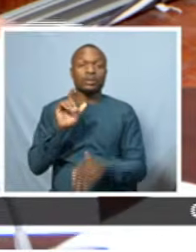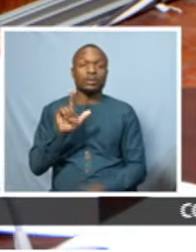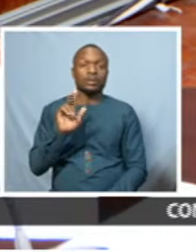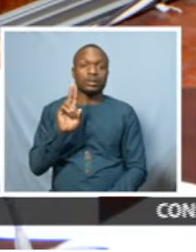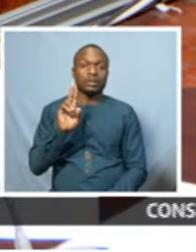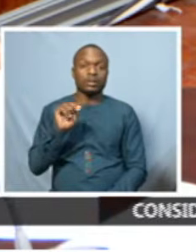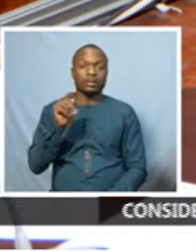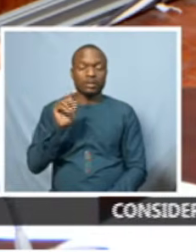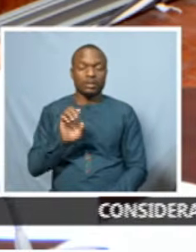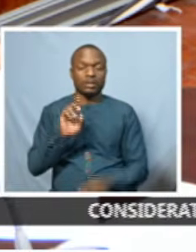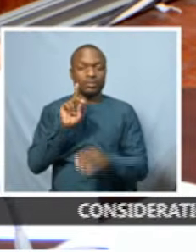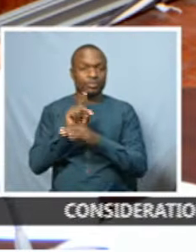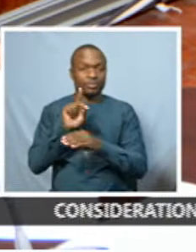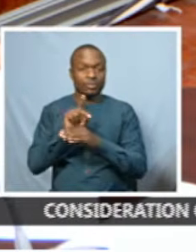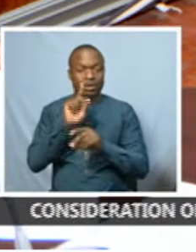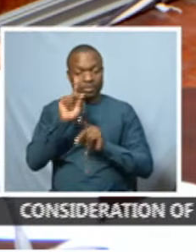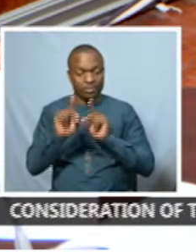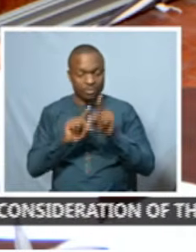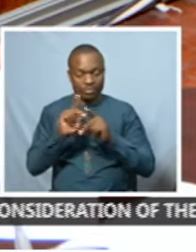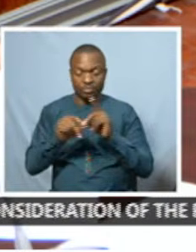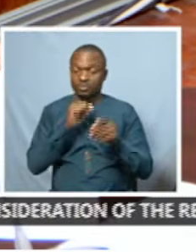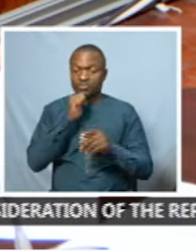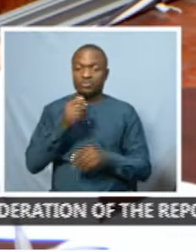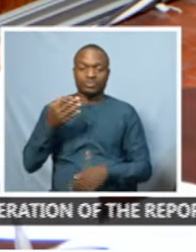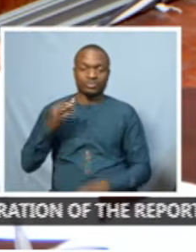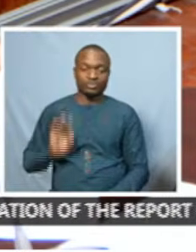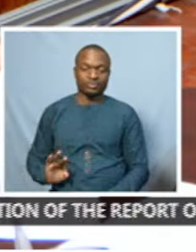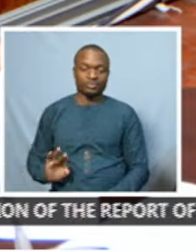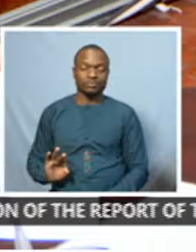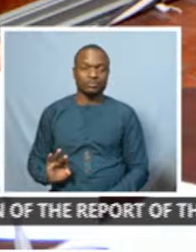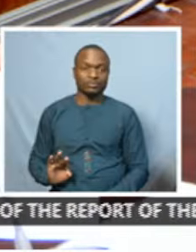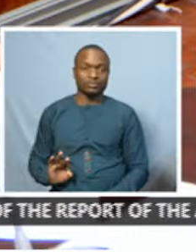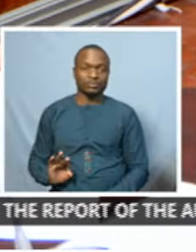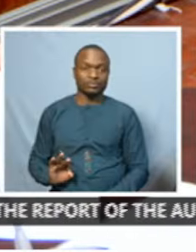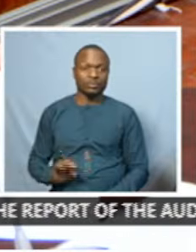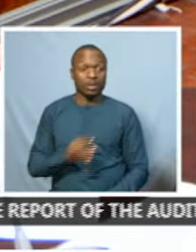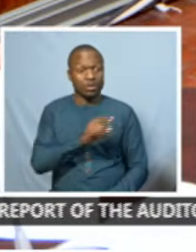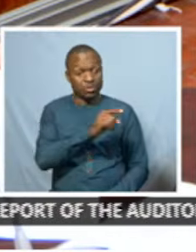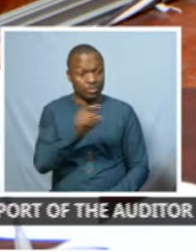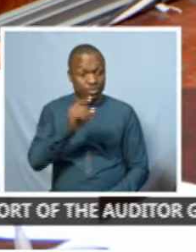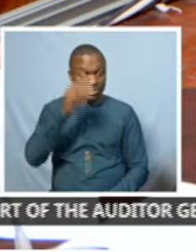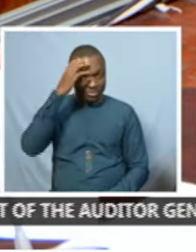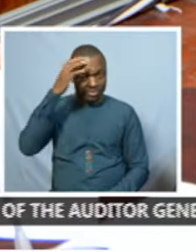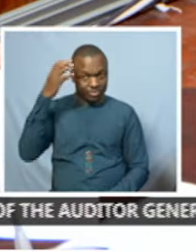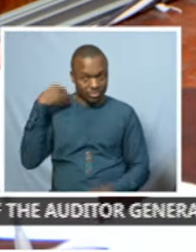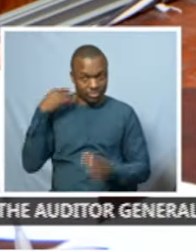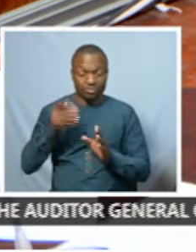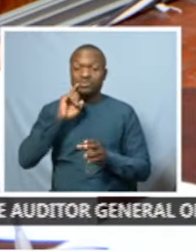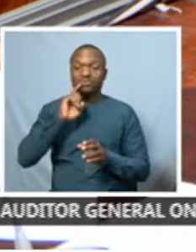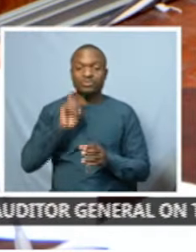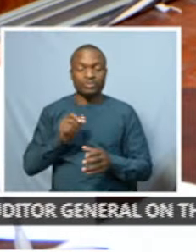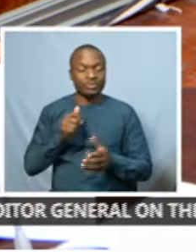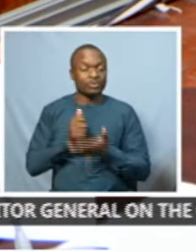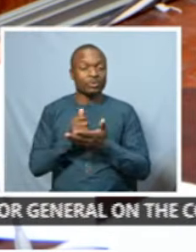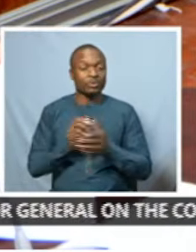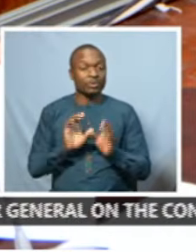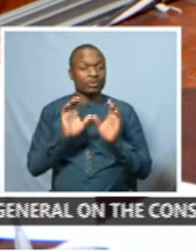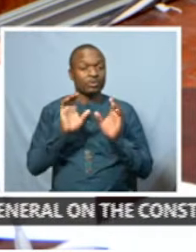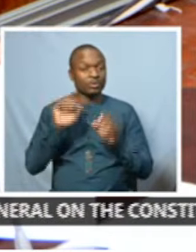terms of project, the people are not benefiting. So you as officers, you should help your government.